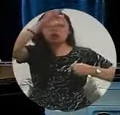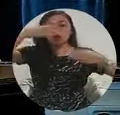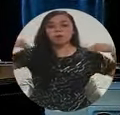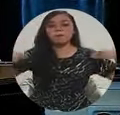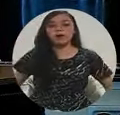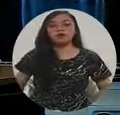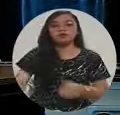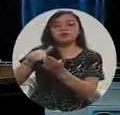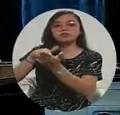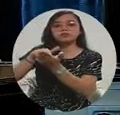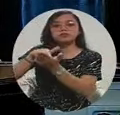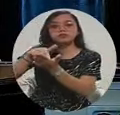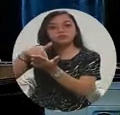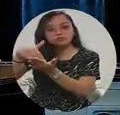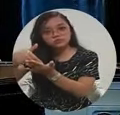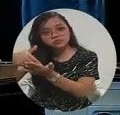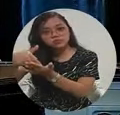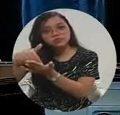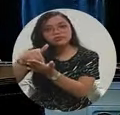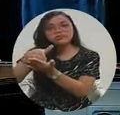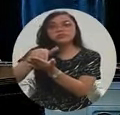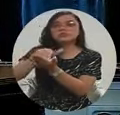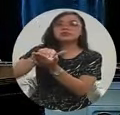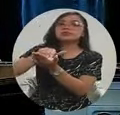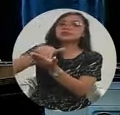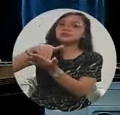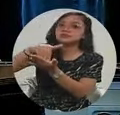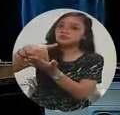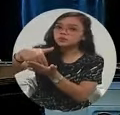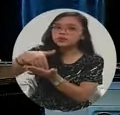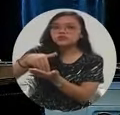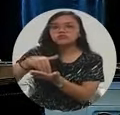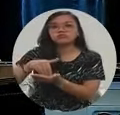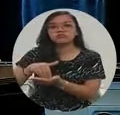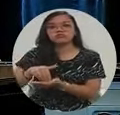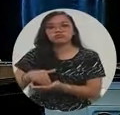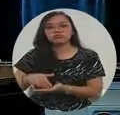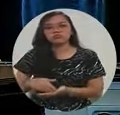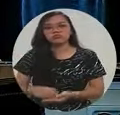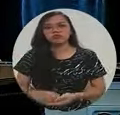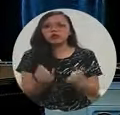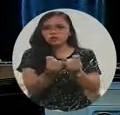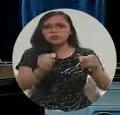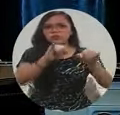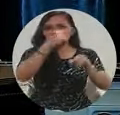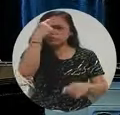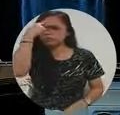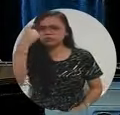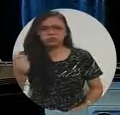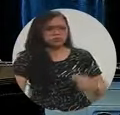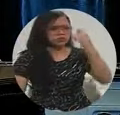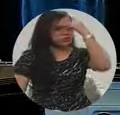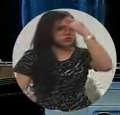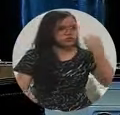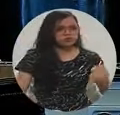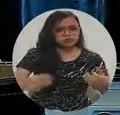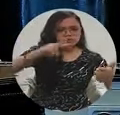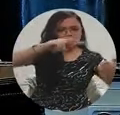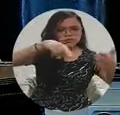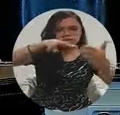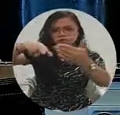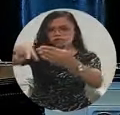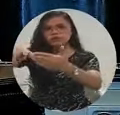Many times we memorize the Bible, we memorize the Word of God, and we memorize a verse, and we just memorize it. And after memorizing, we forget